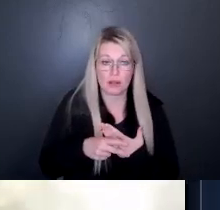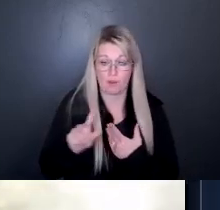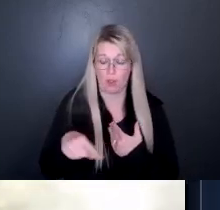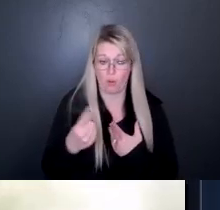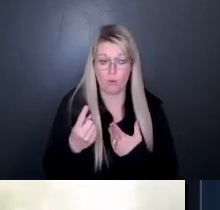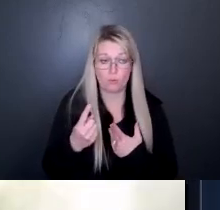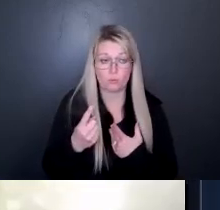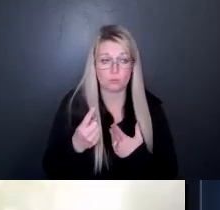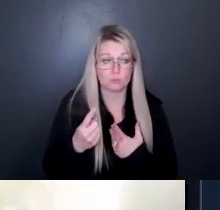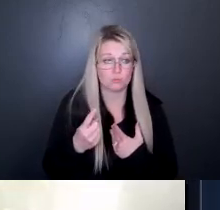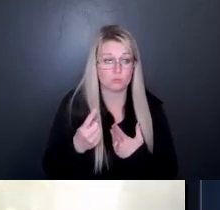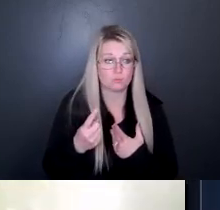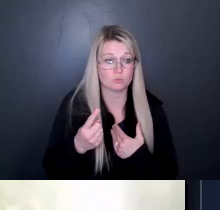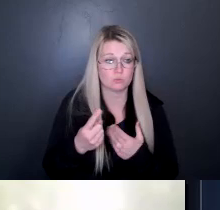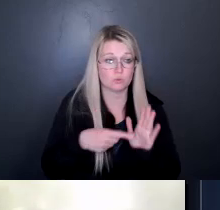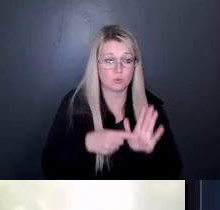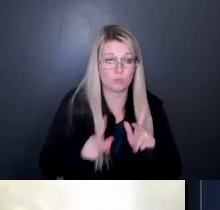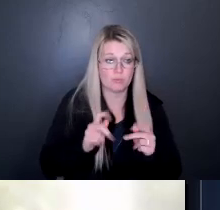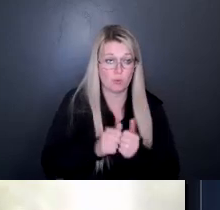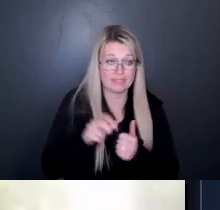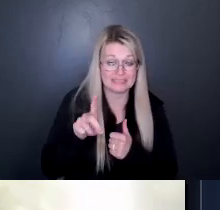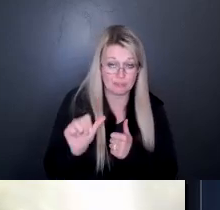serves people with disabilities.